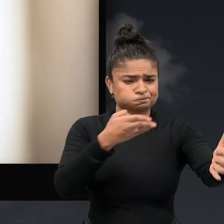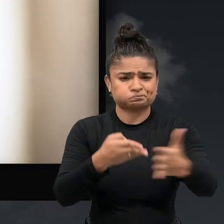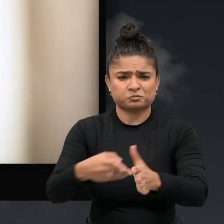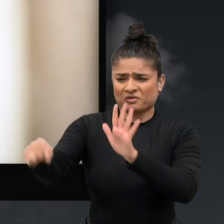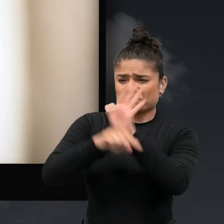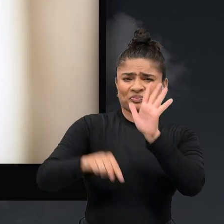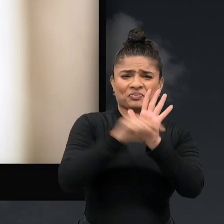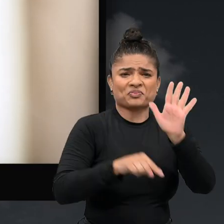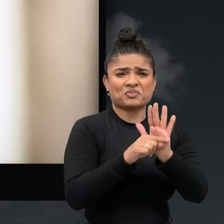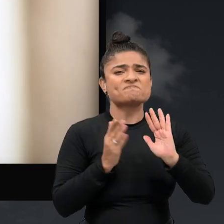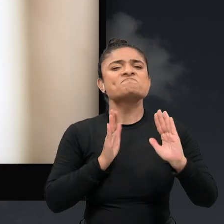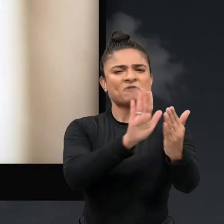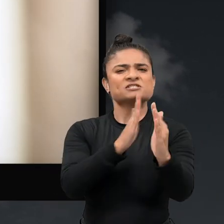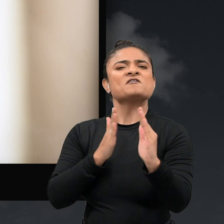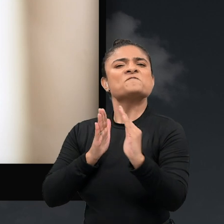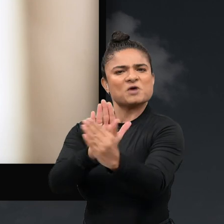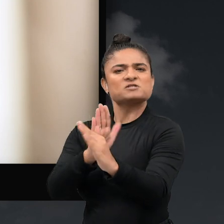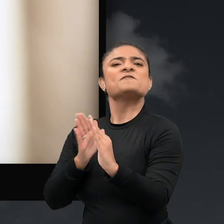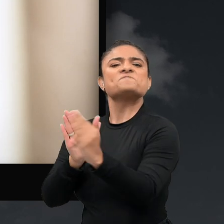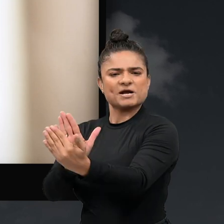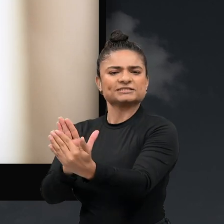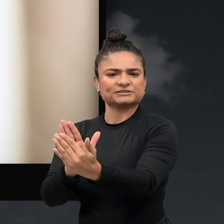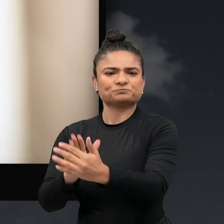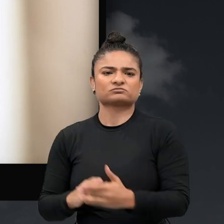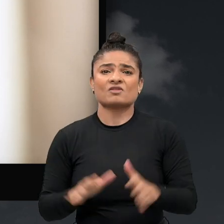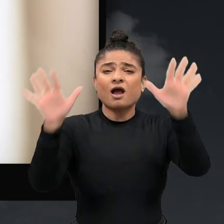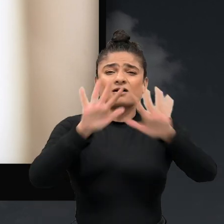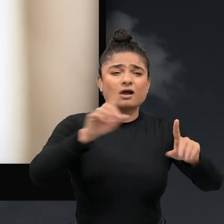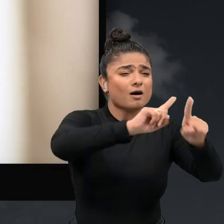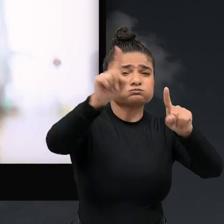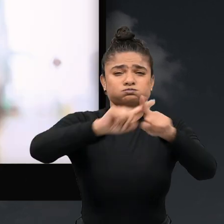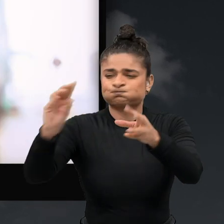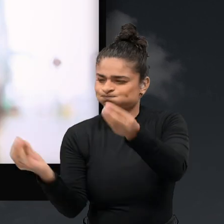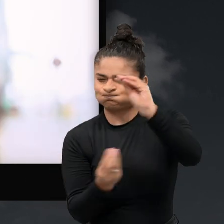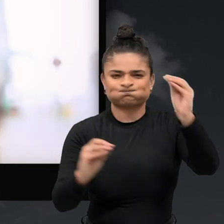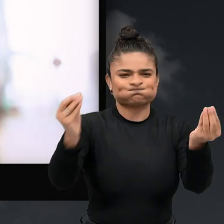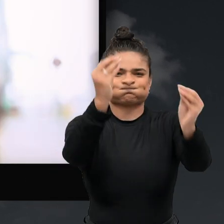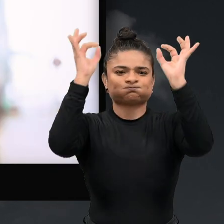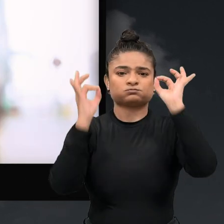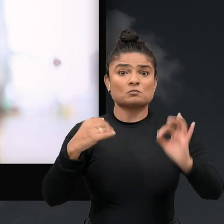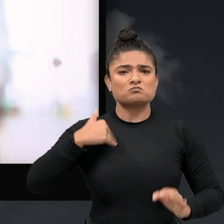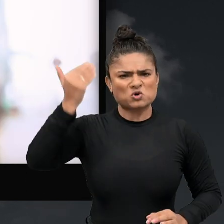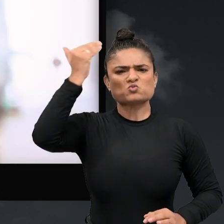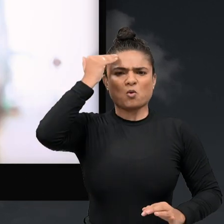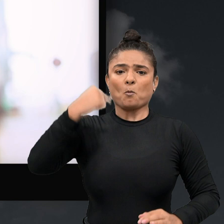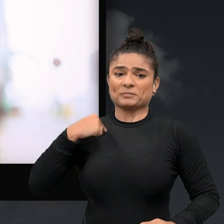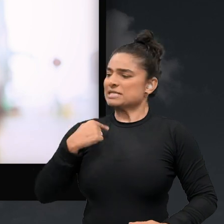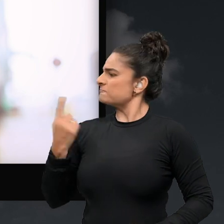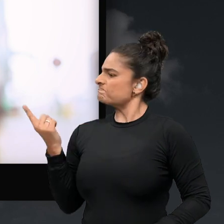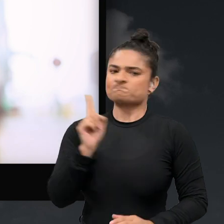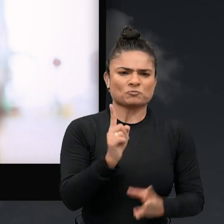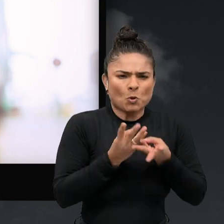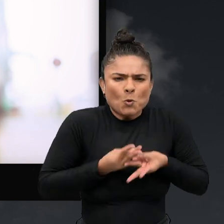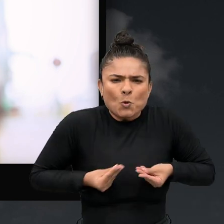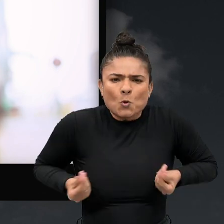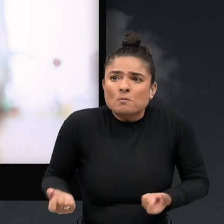face each hatred sent my way. Strong enough to stand for my color. For I know I am one of the rarest